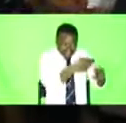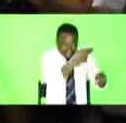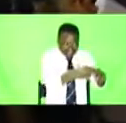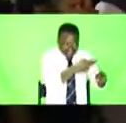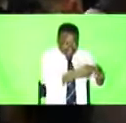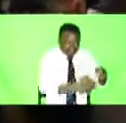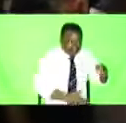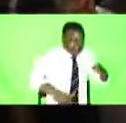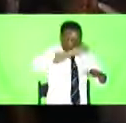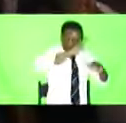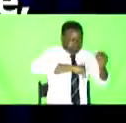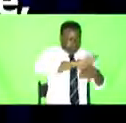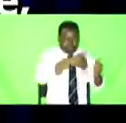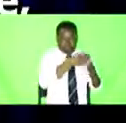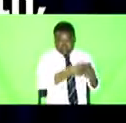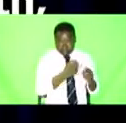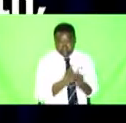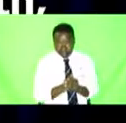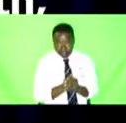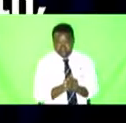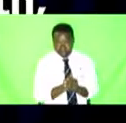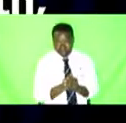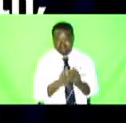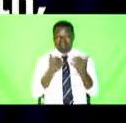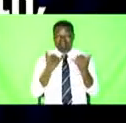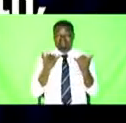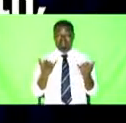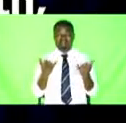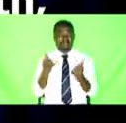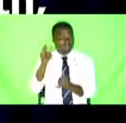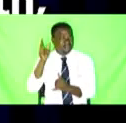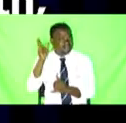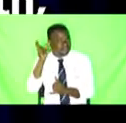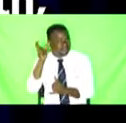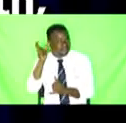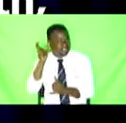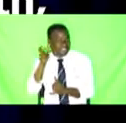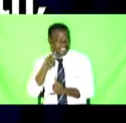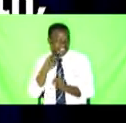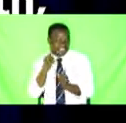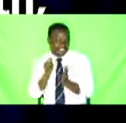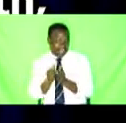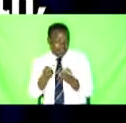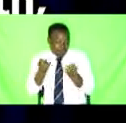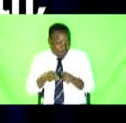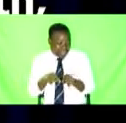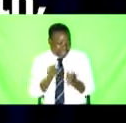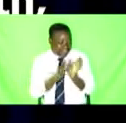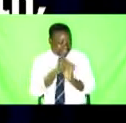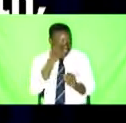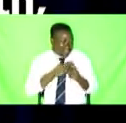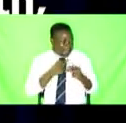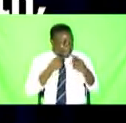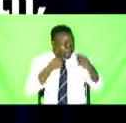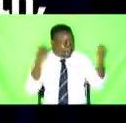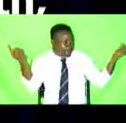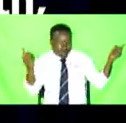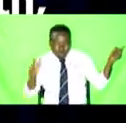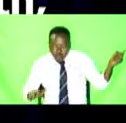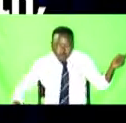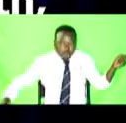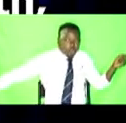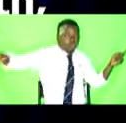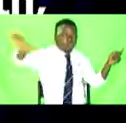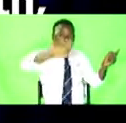pay attention to the next verse. That at the name of Jesus, every knee should